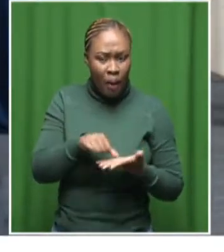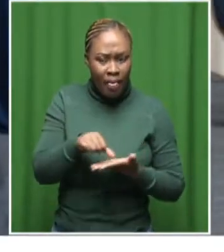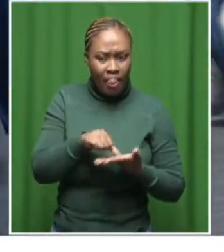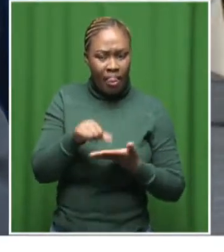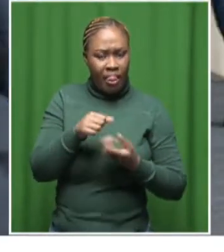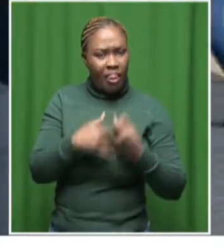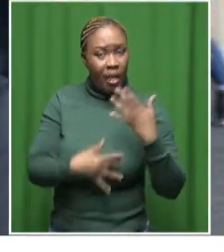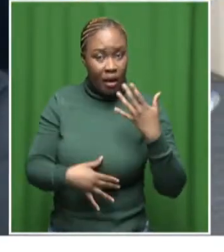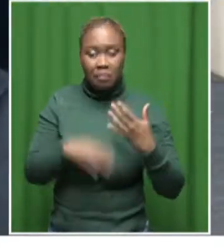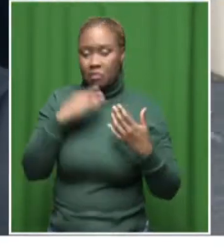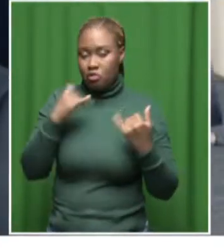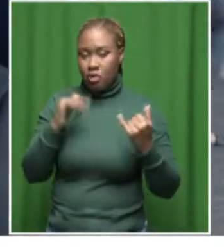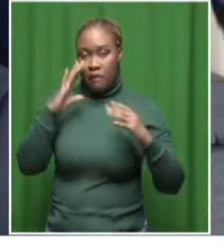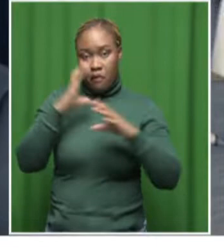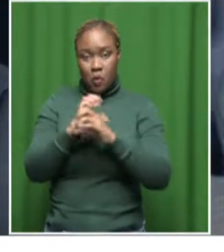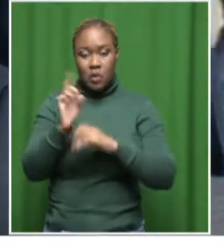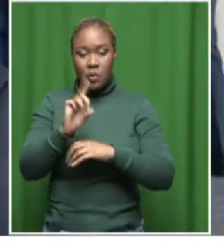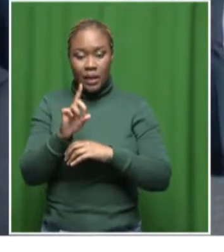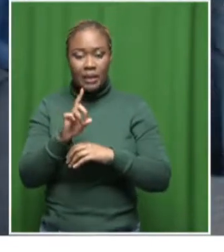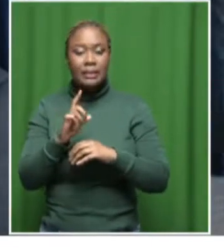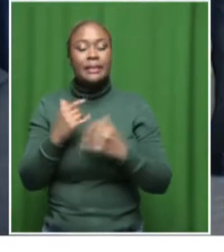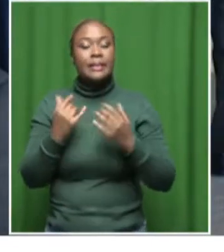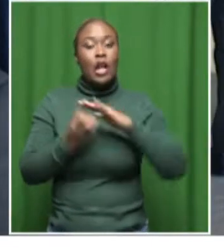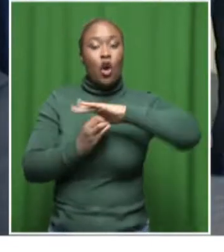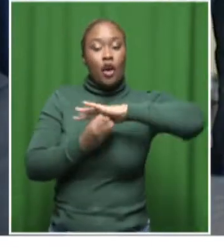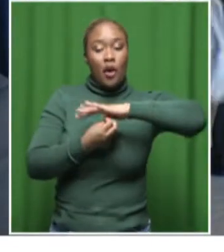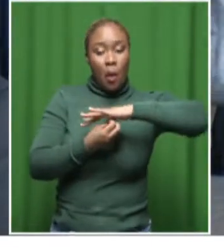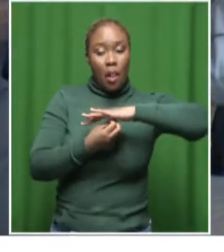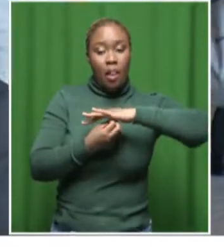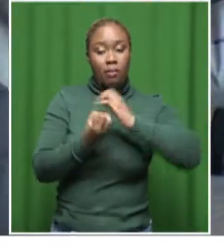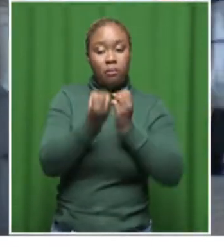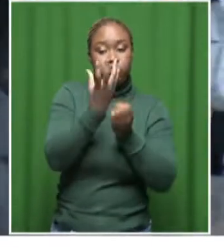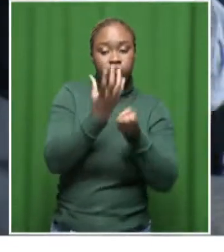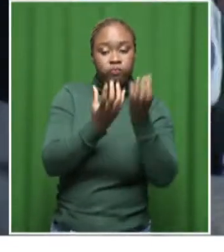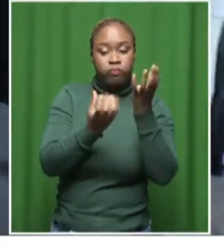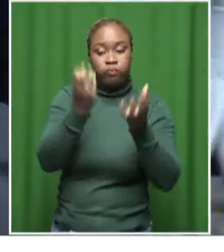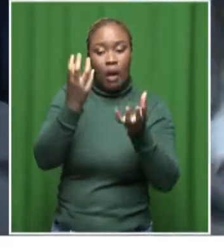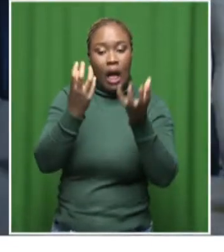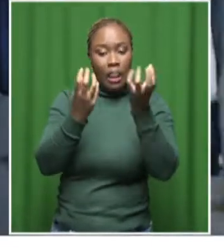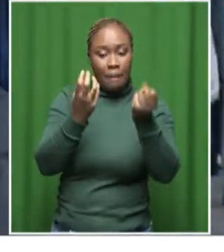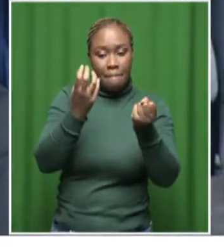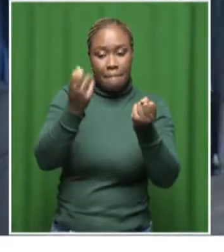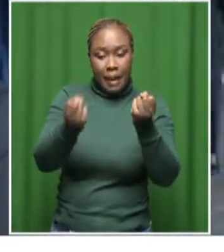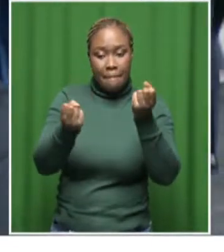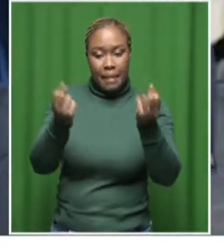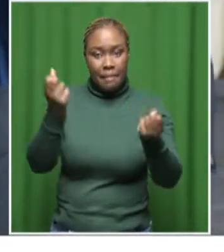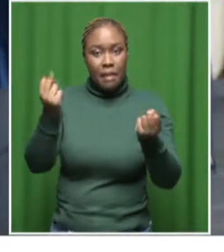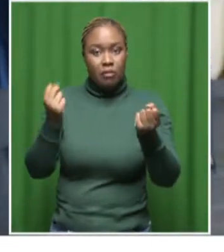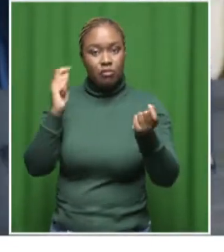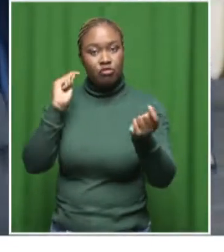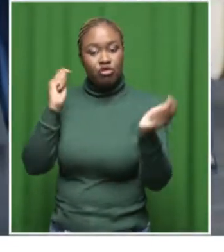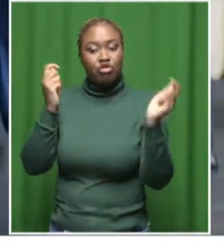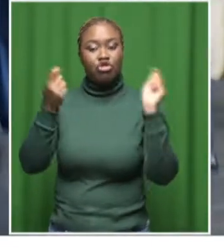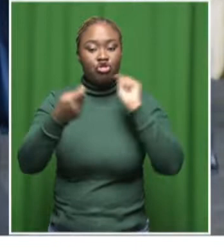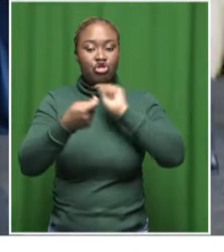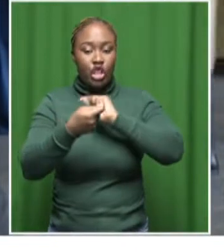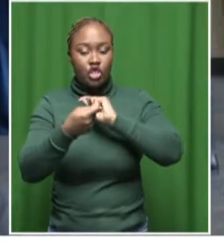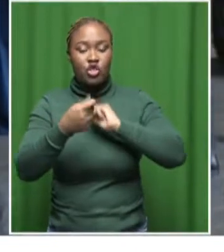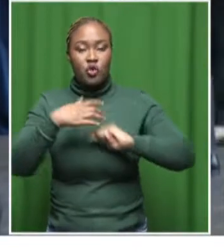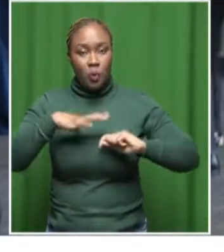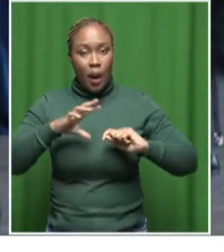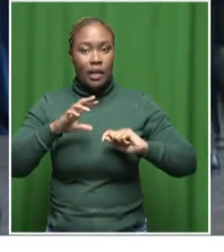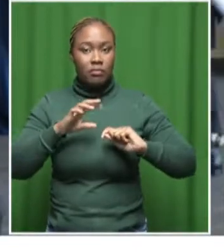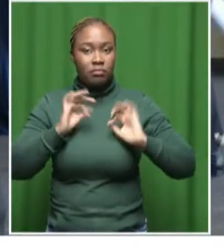renewable energy, the transition to low carbon economy. There's a whole new set